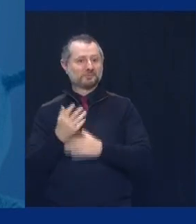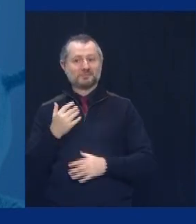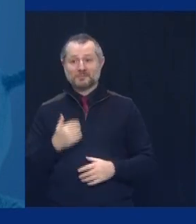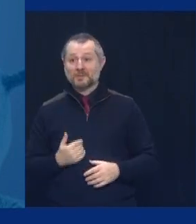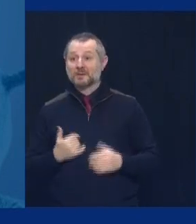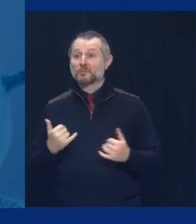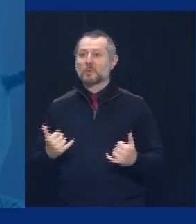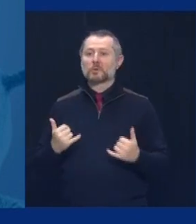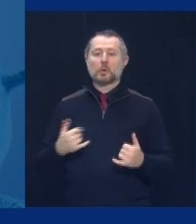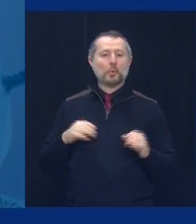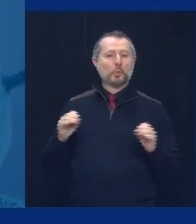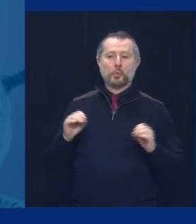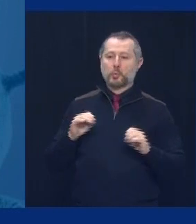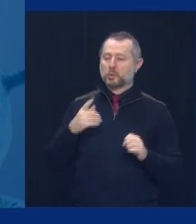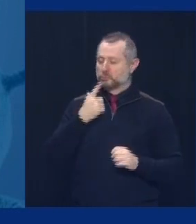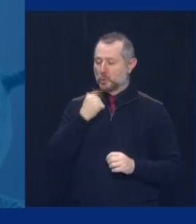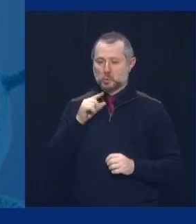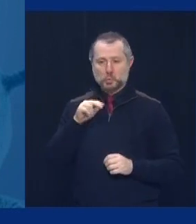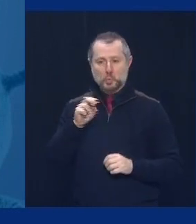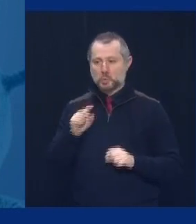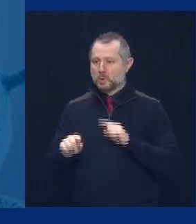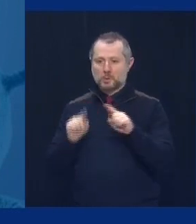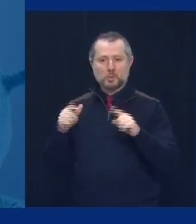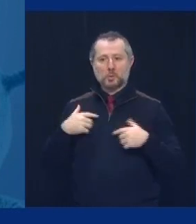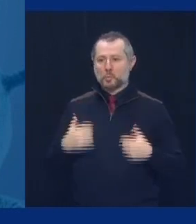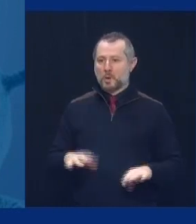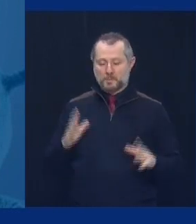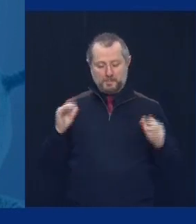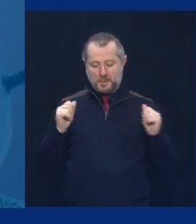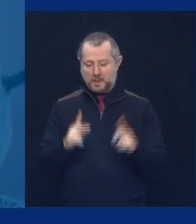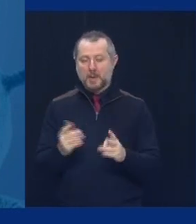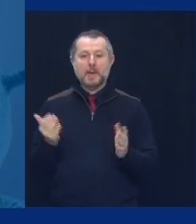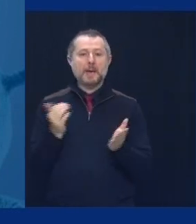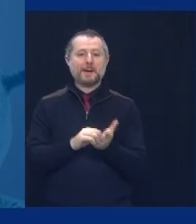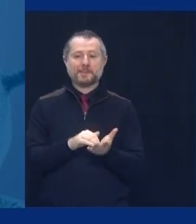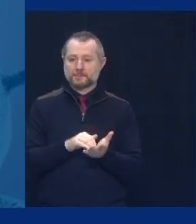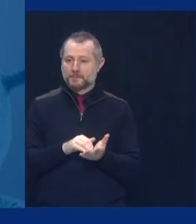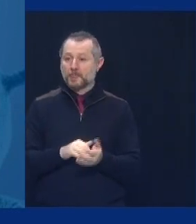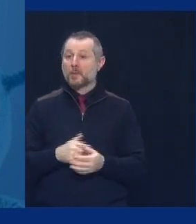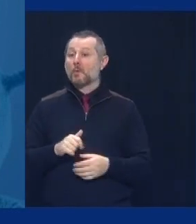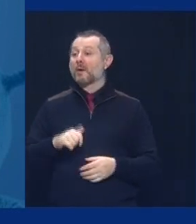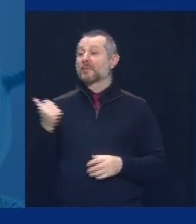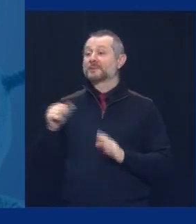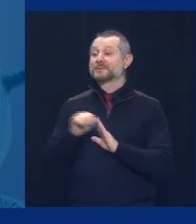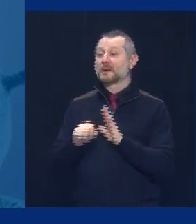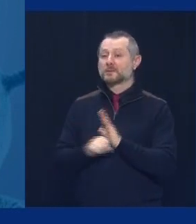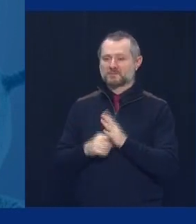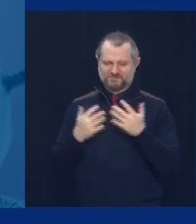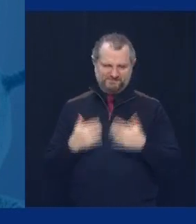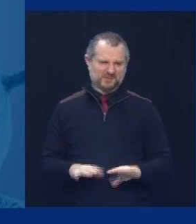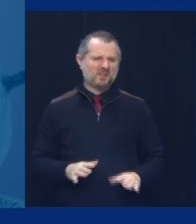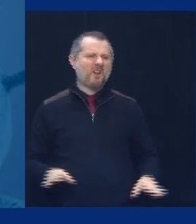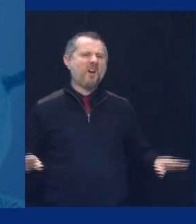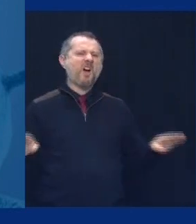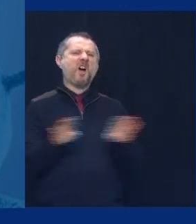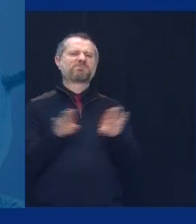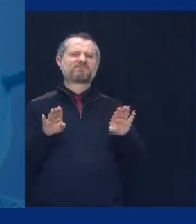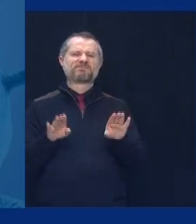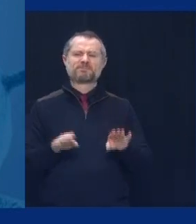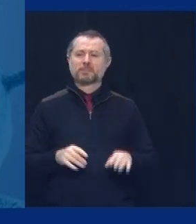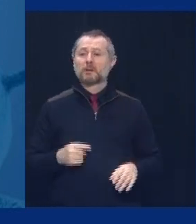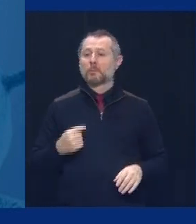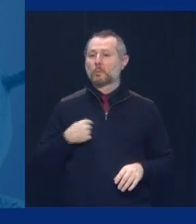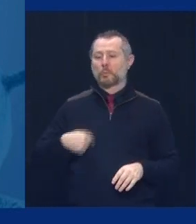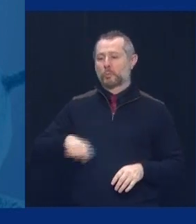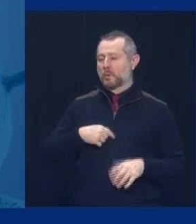in the state. We don't want to go back to a red zone. Other states have gone back to closure. We don't want to go here. The